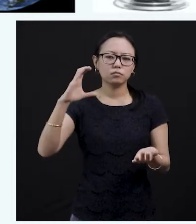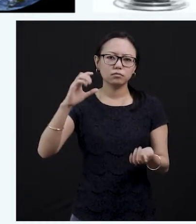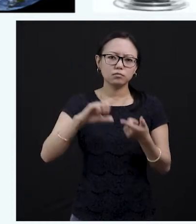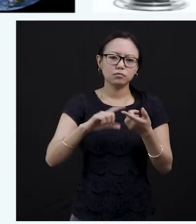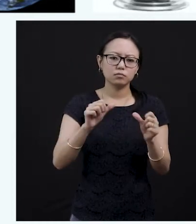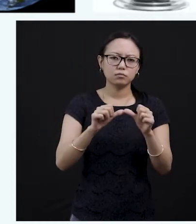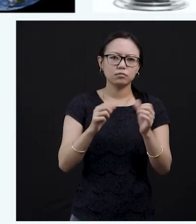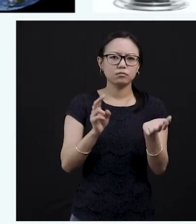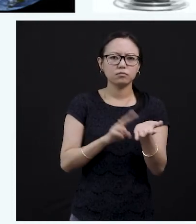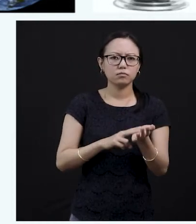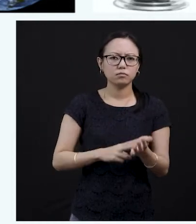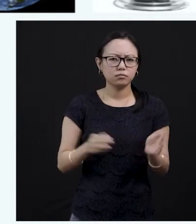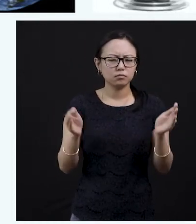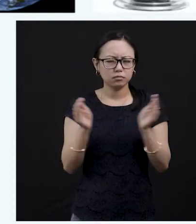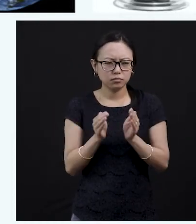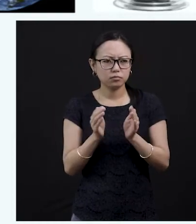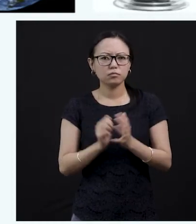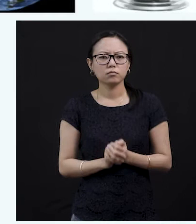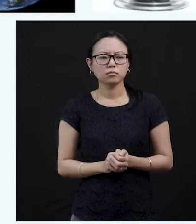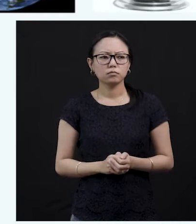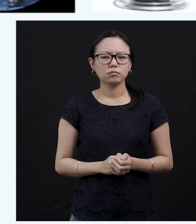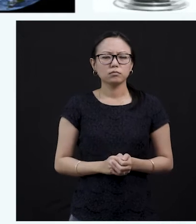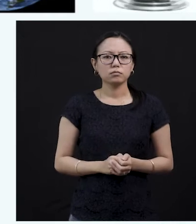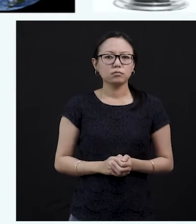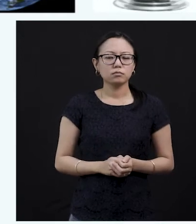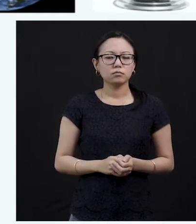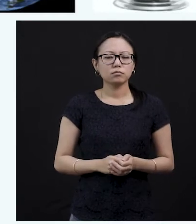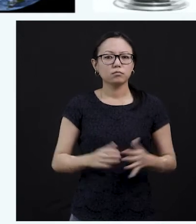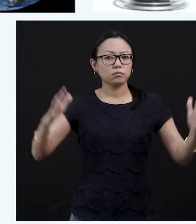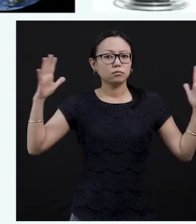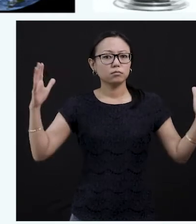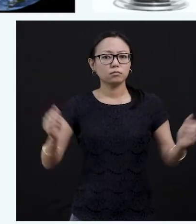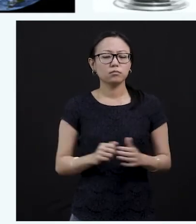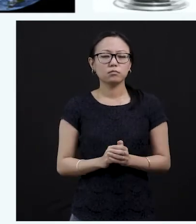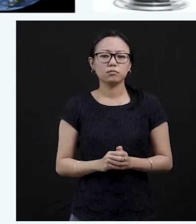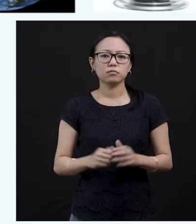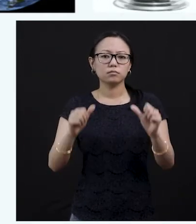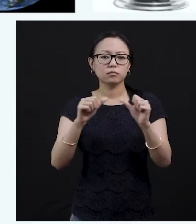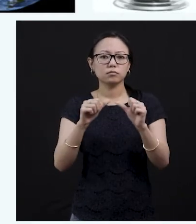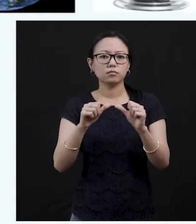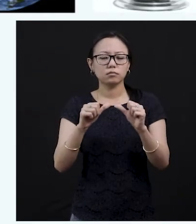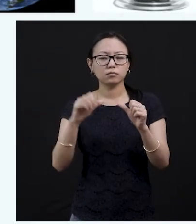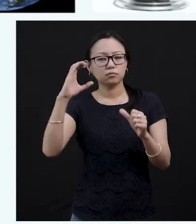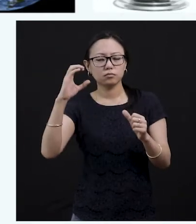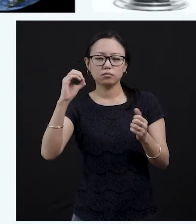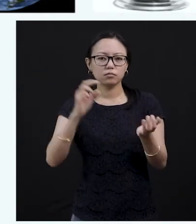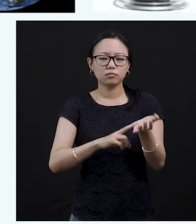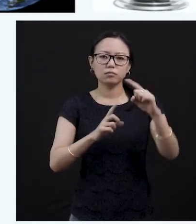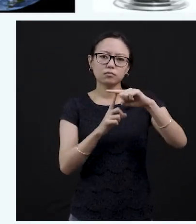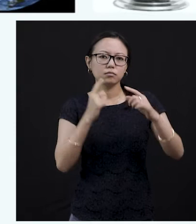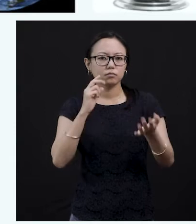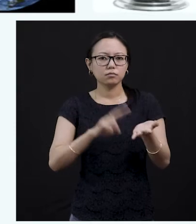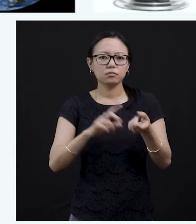the largest continent is Asia and the smallest continent is Australia. Okay.